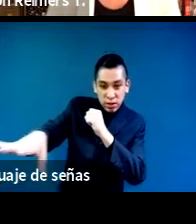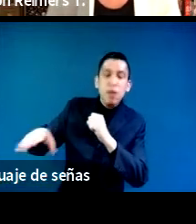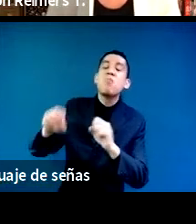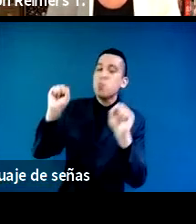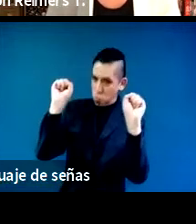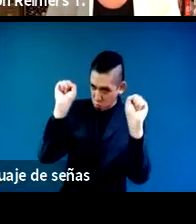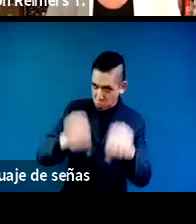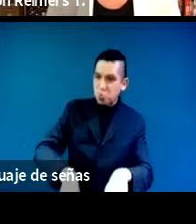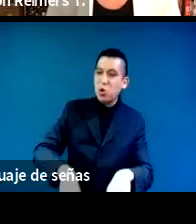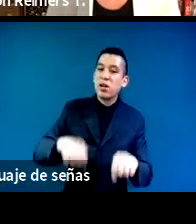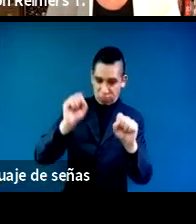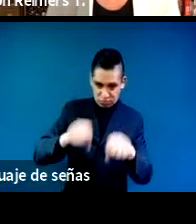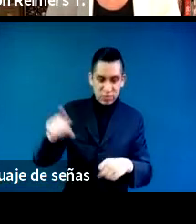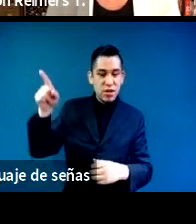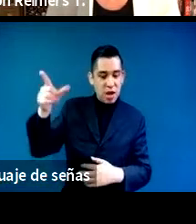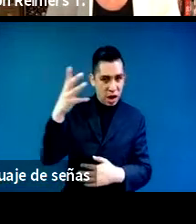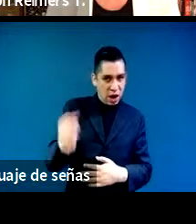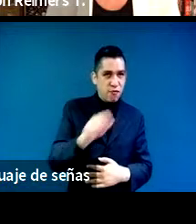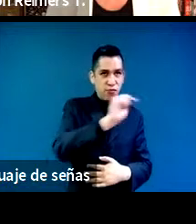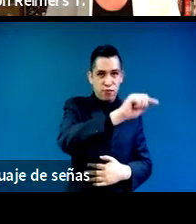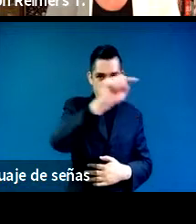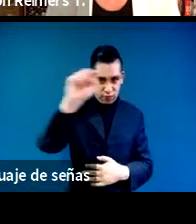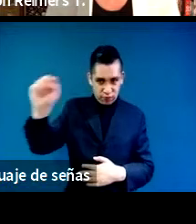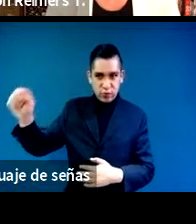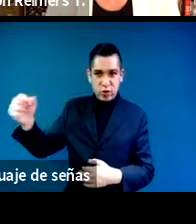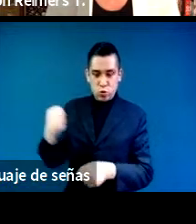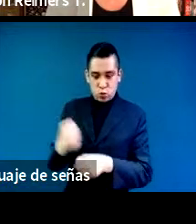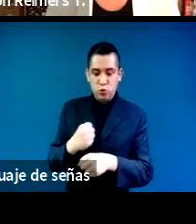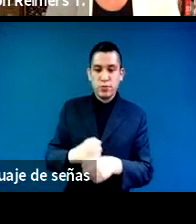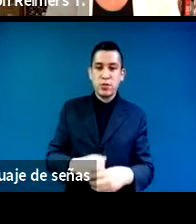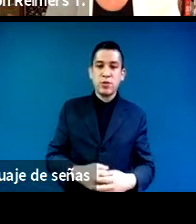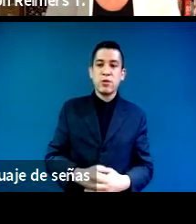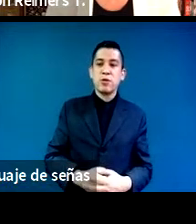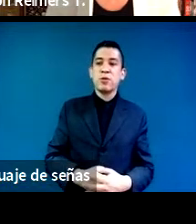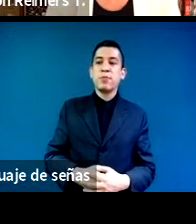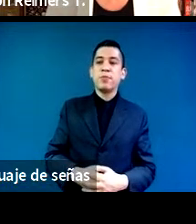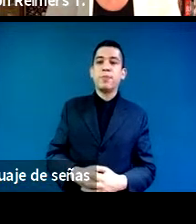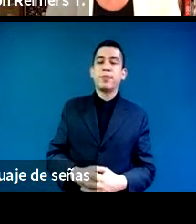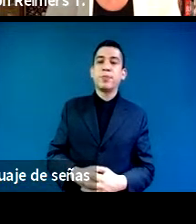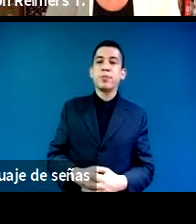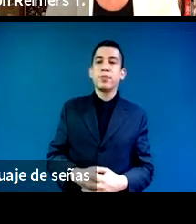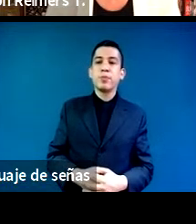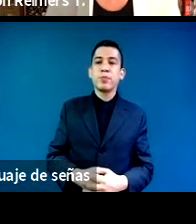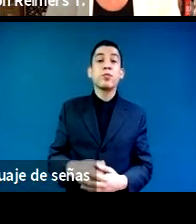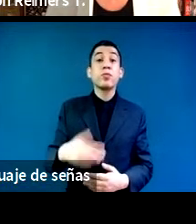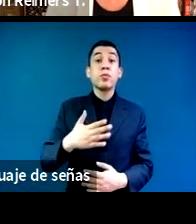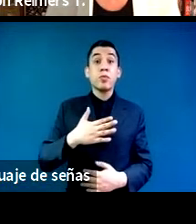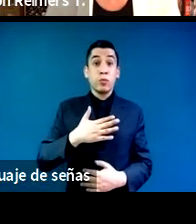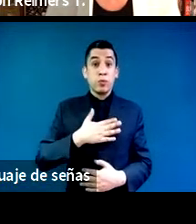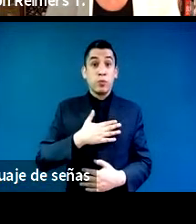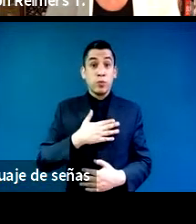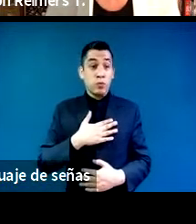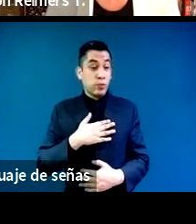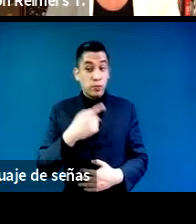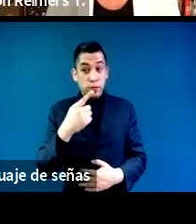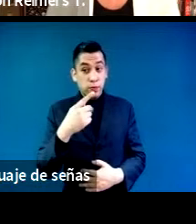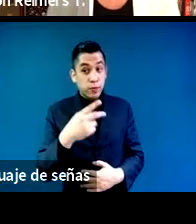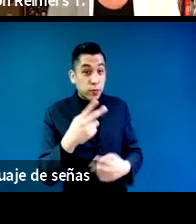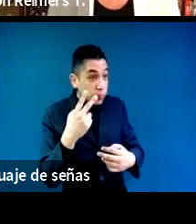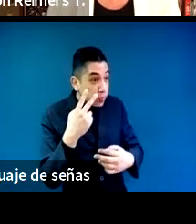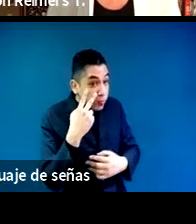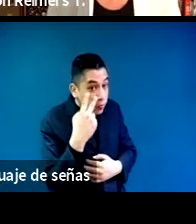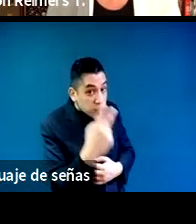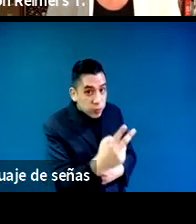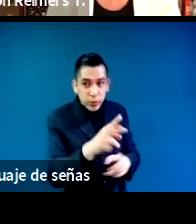is that 20, 25 years ago, we were the content makers, we, the media, the traditional TV,